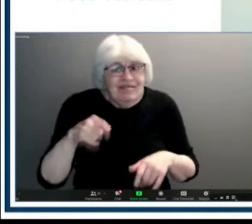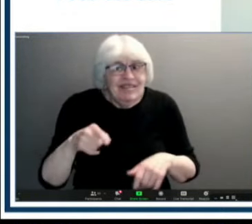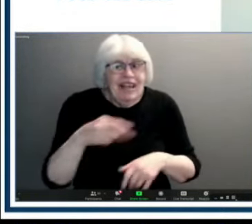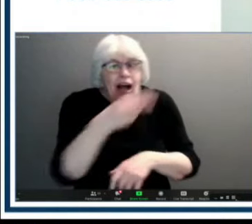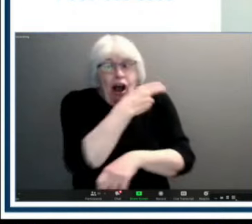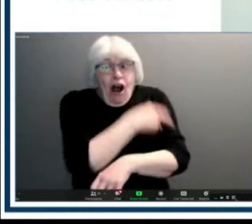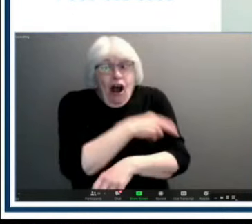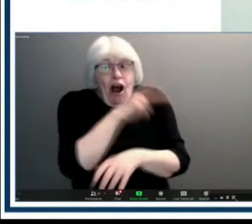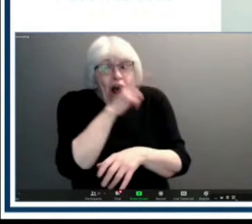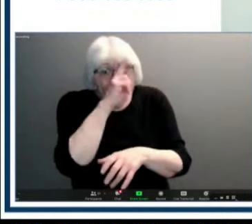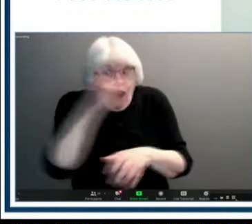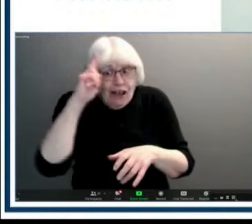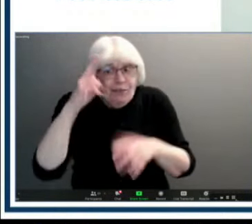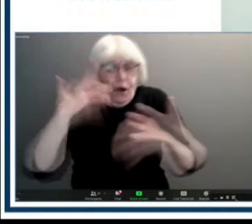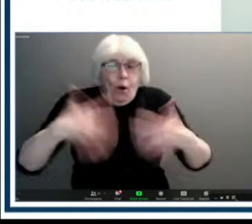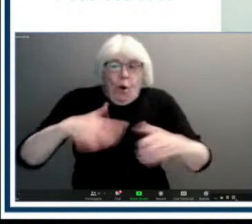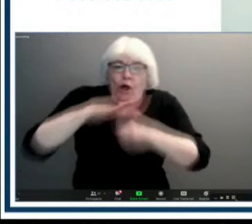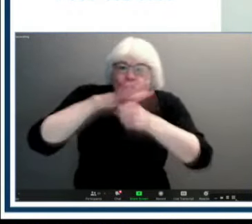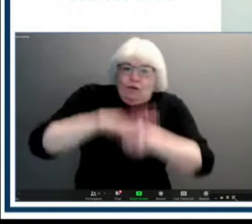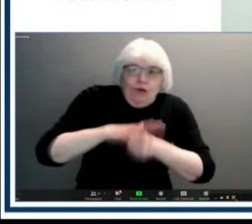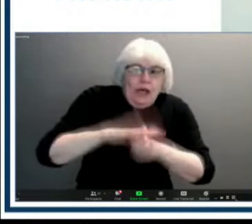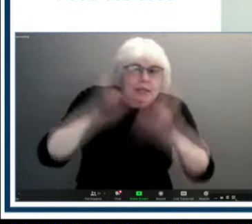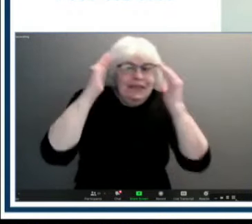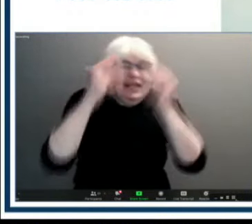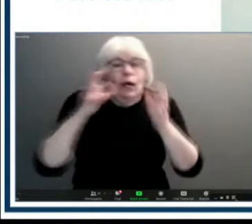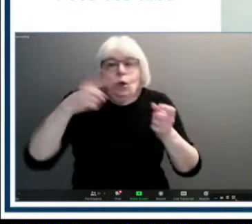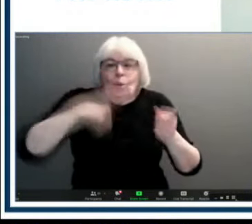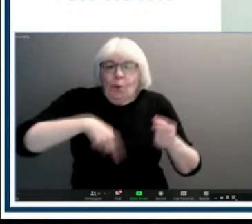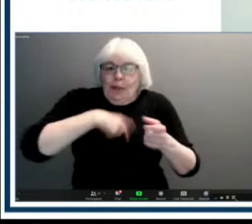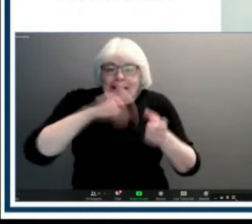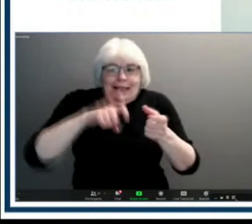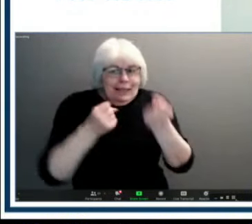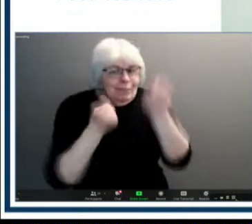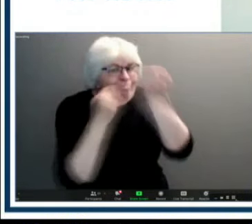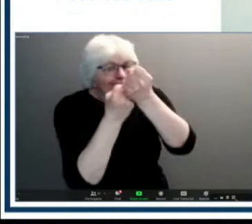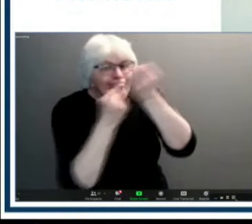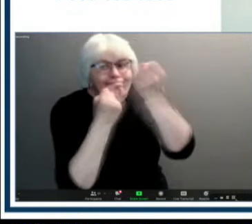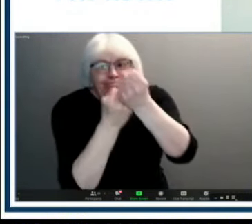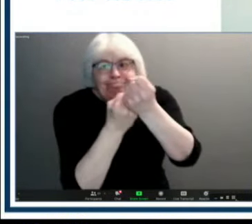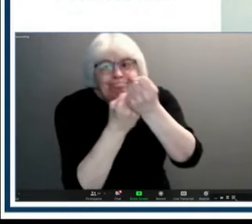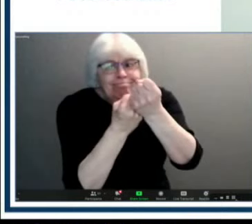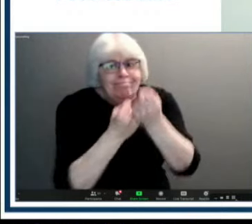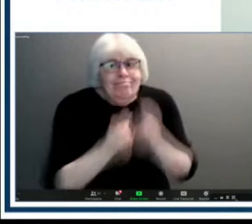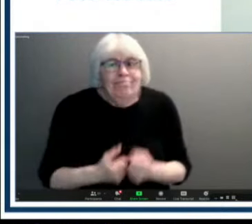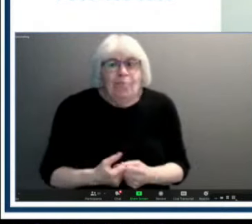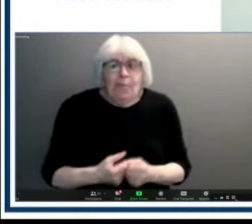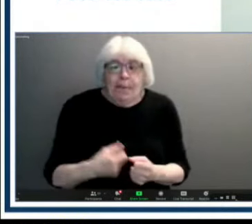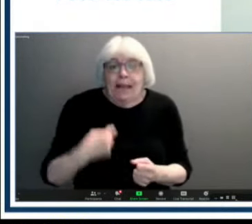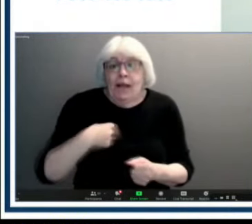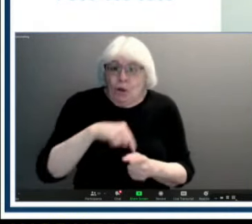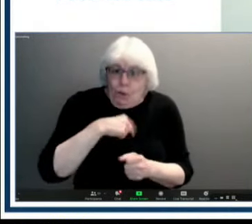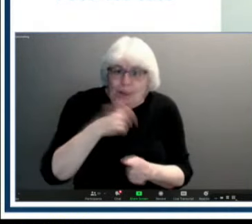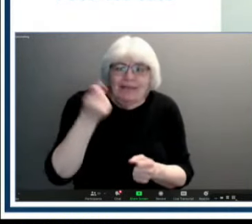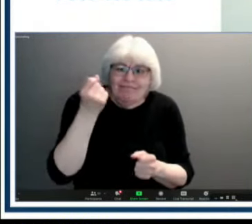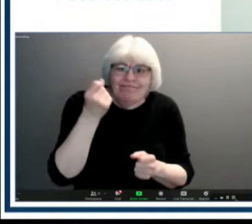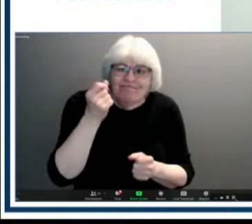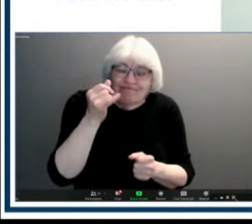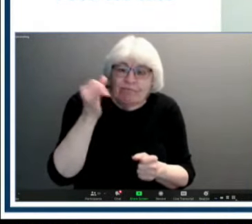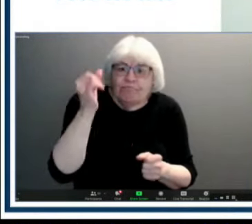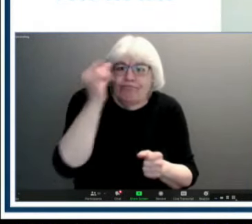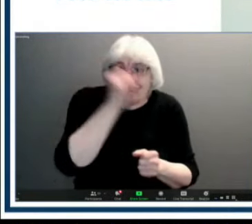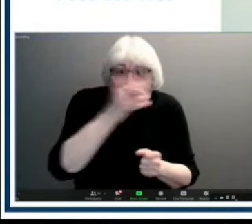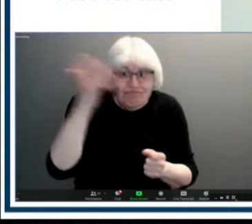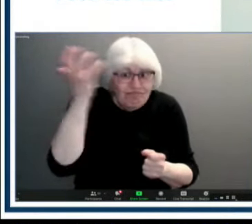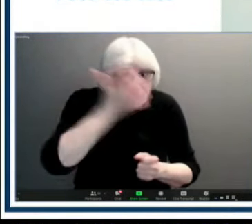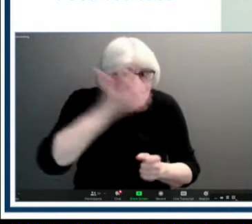to support our healthcare workers, and we need to take this increase in hospitalizations very seriously. And the third thing I want to talk to you